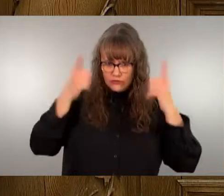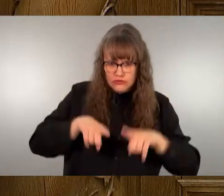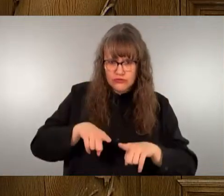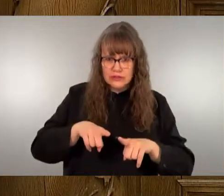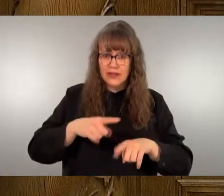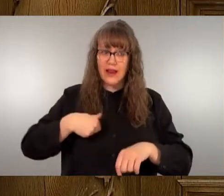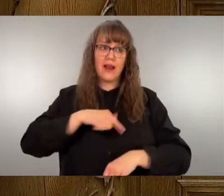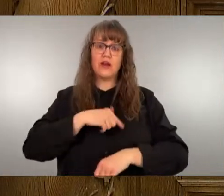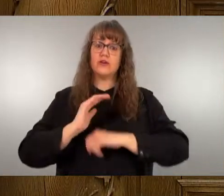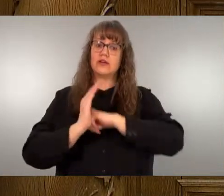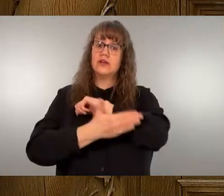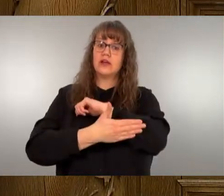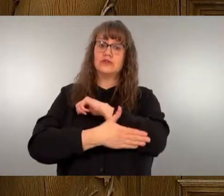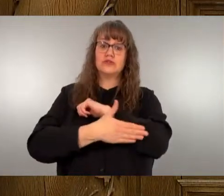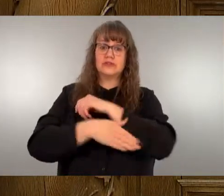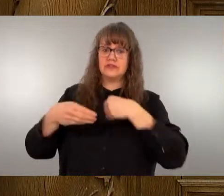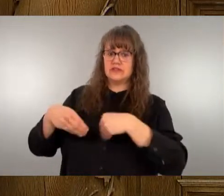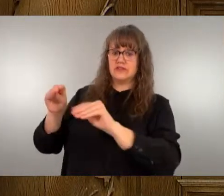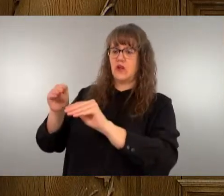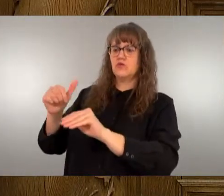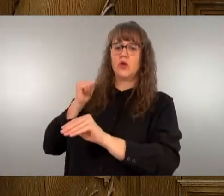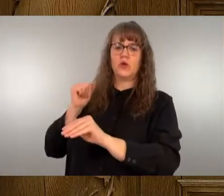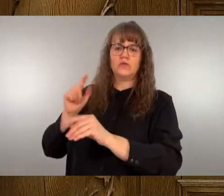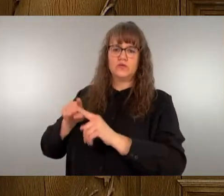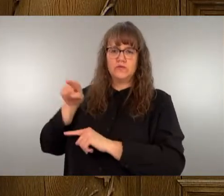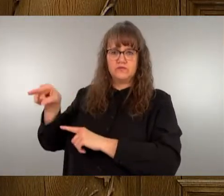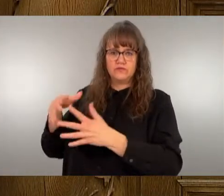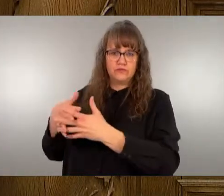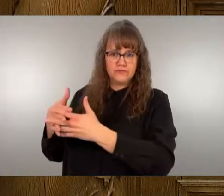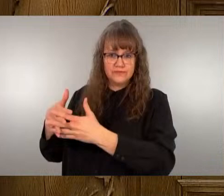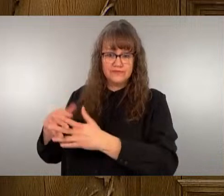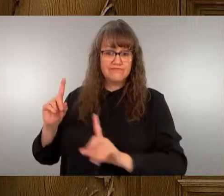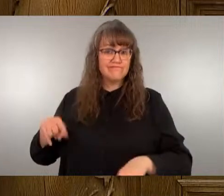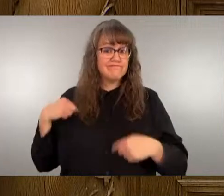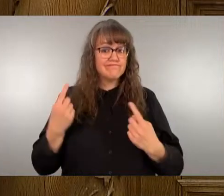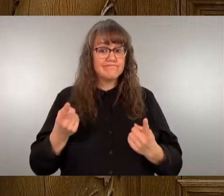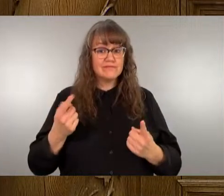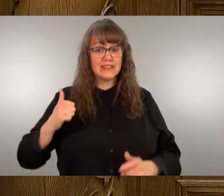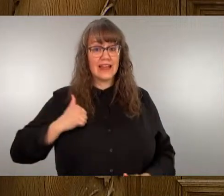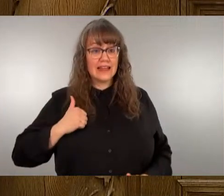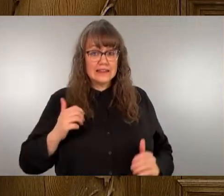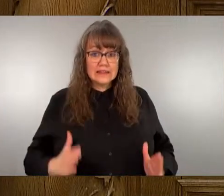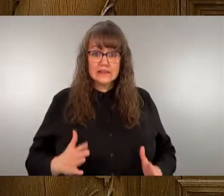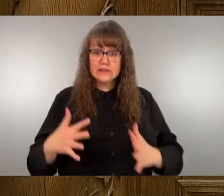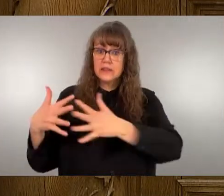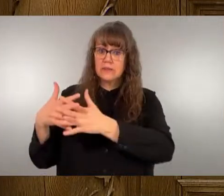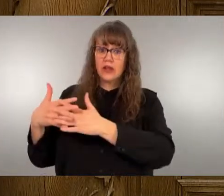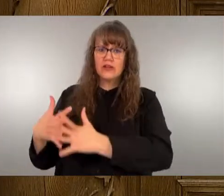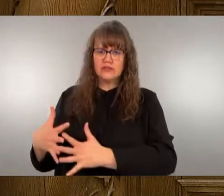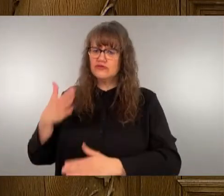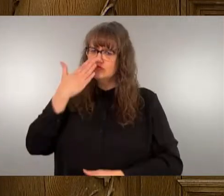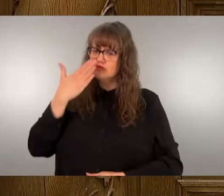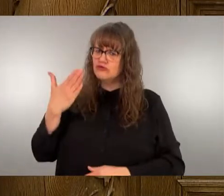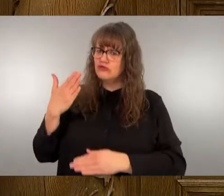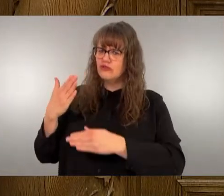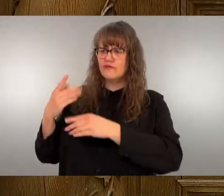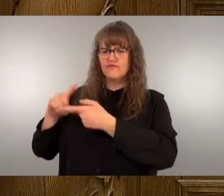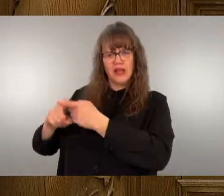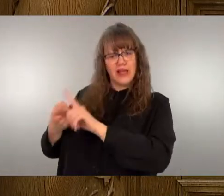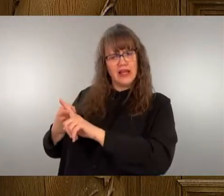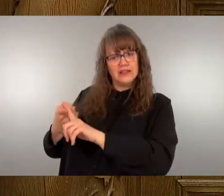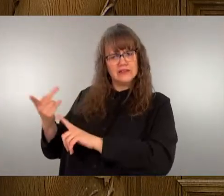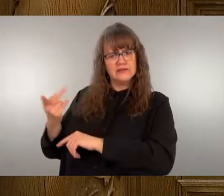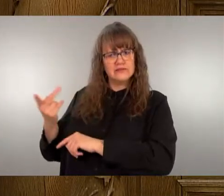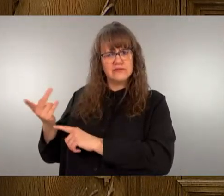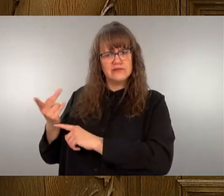good friends. In many cases, we're family. We share the longest undefended border in the world and a